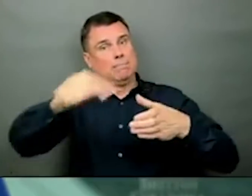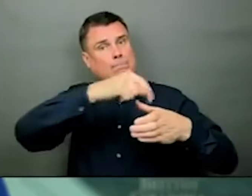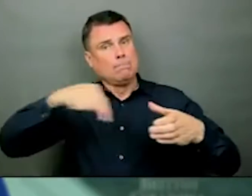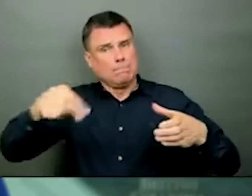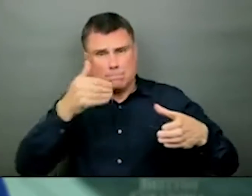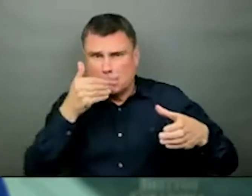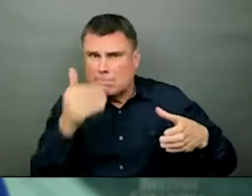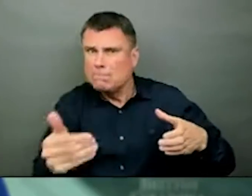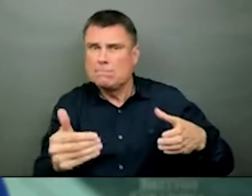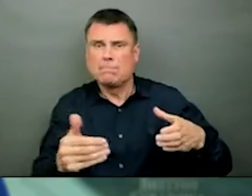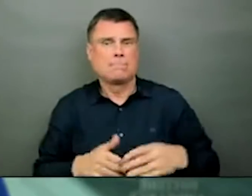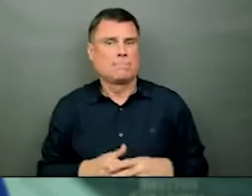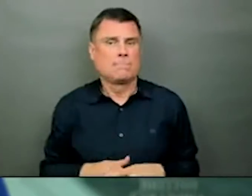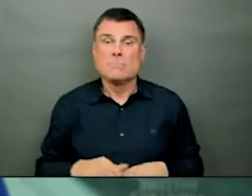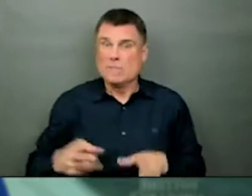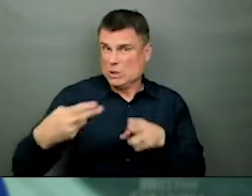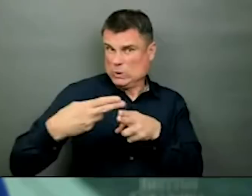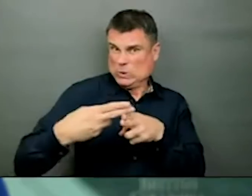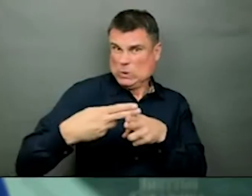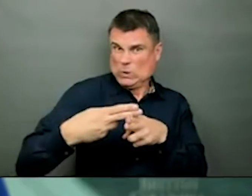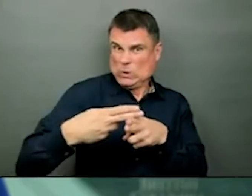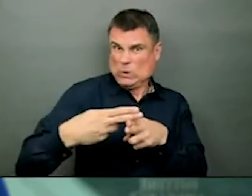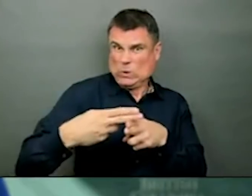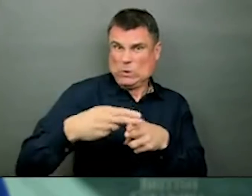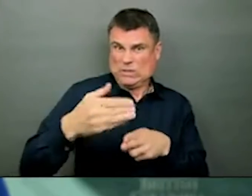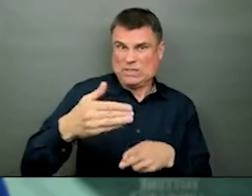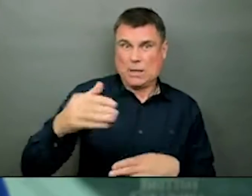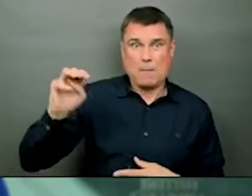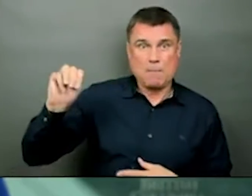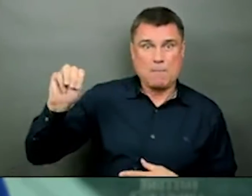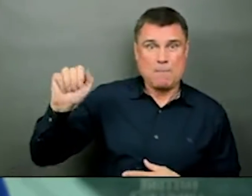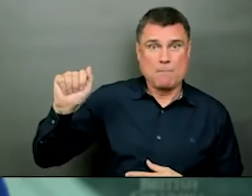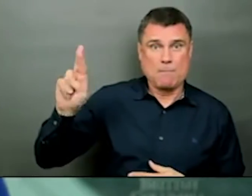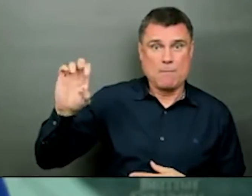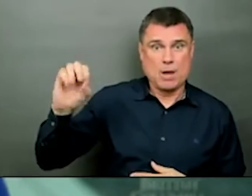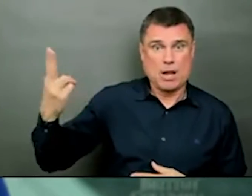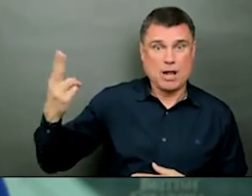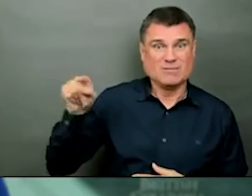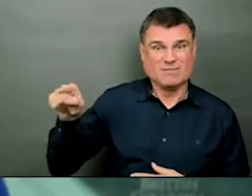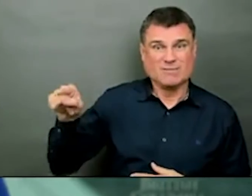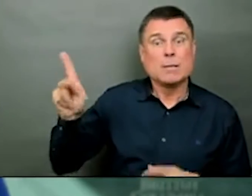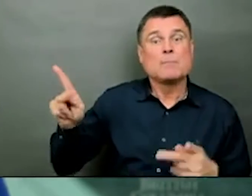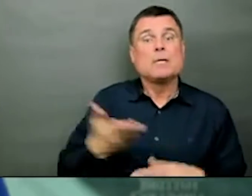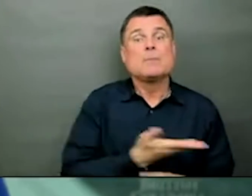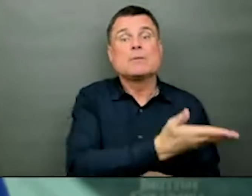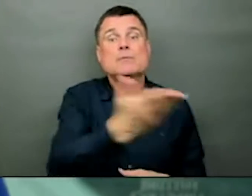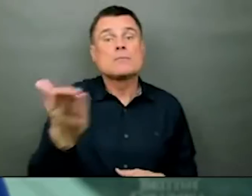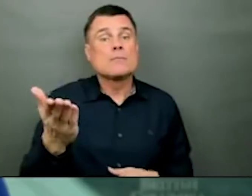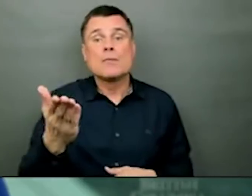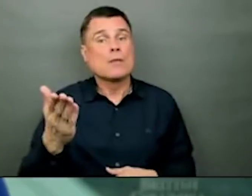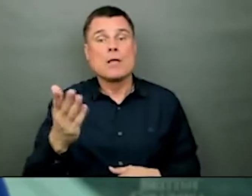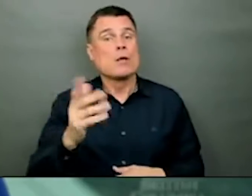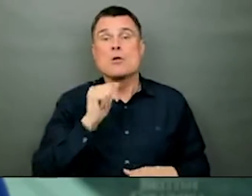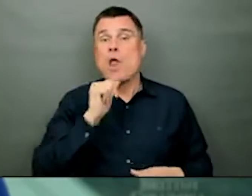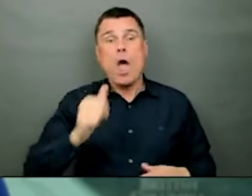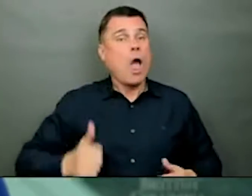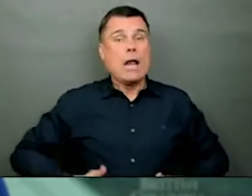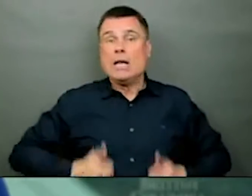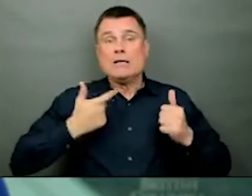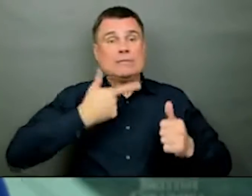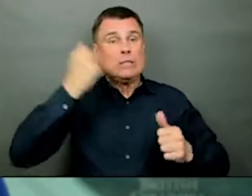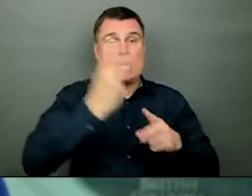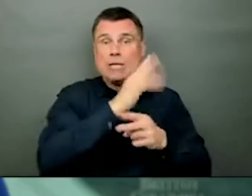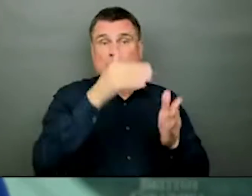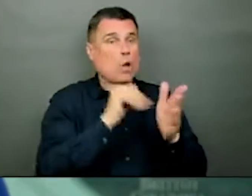receive their immunizations in the month of March are obviously interested in that, and we'll be providing more information about that shortly.